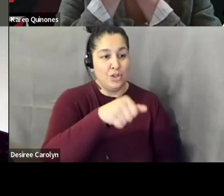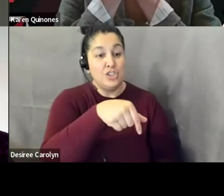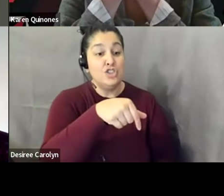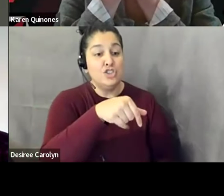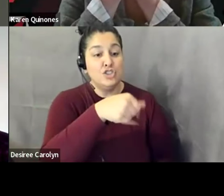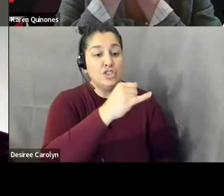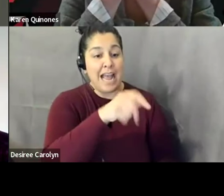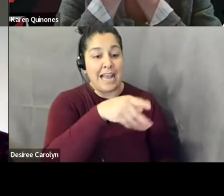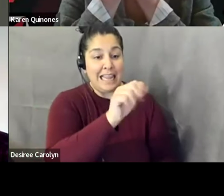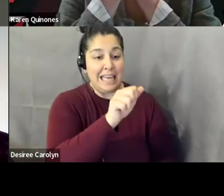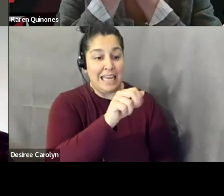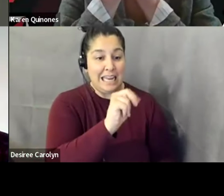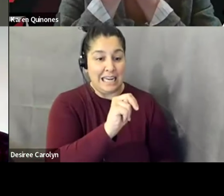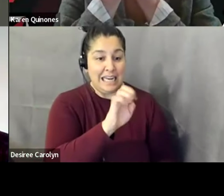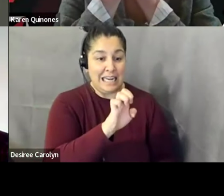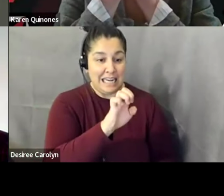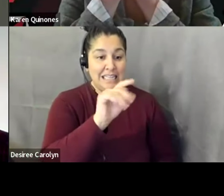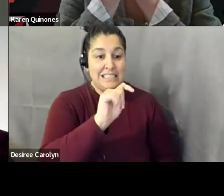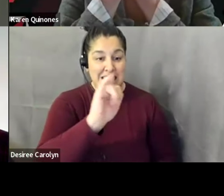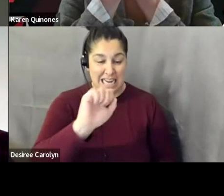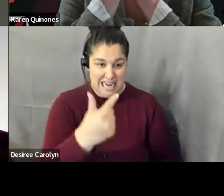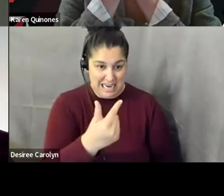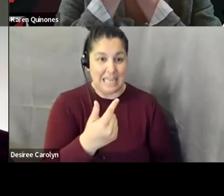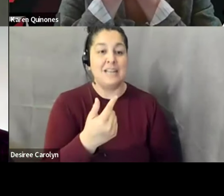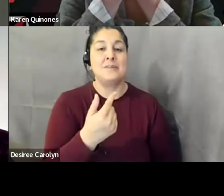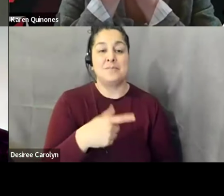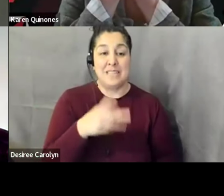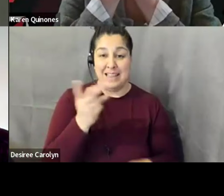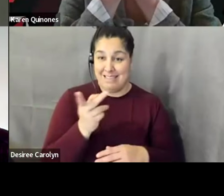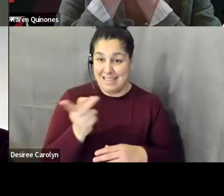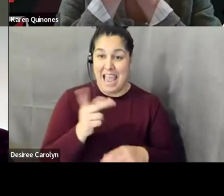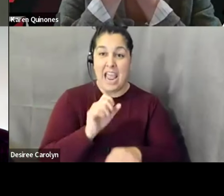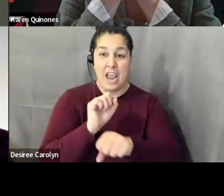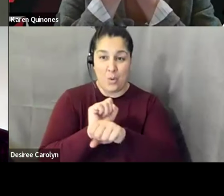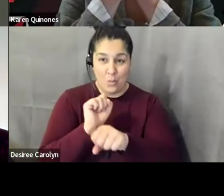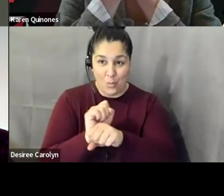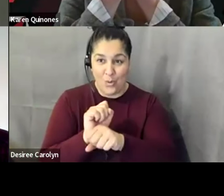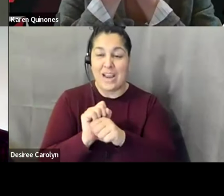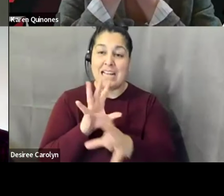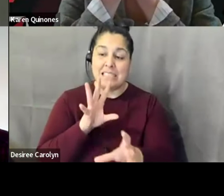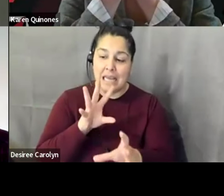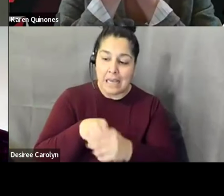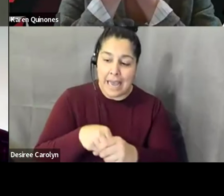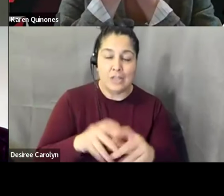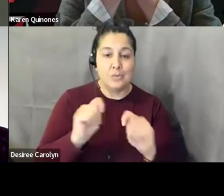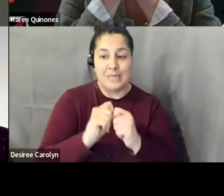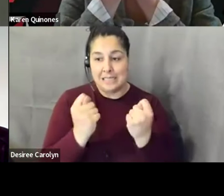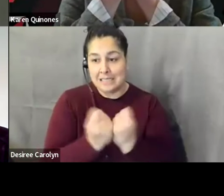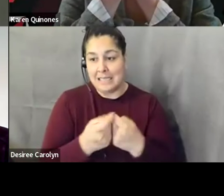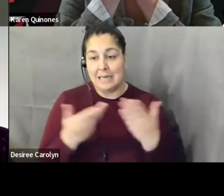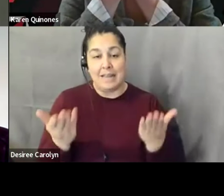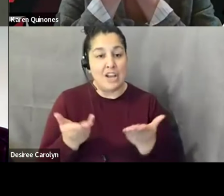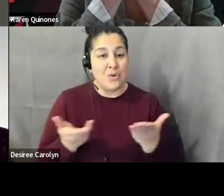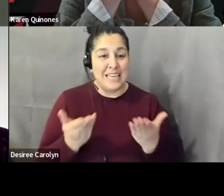comprise MODDHH's community engagement team, and they're here today to talk to us and tell us